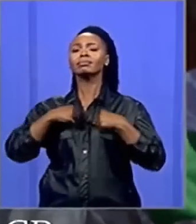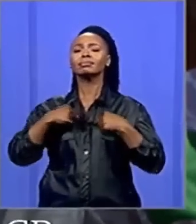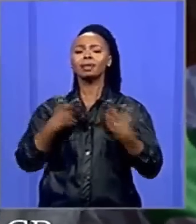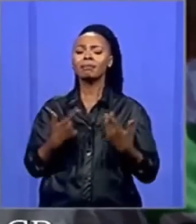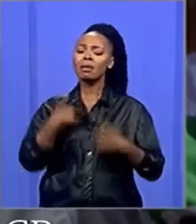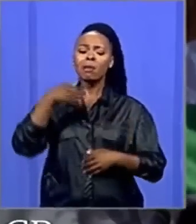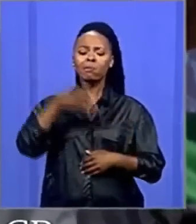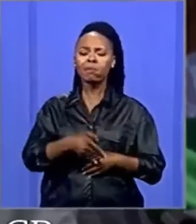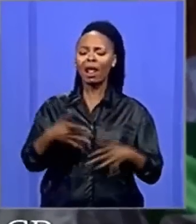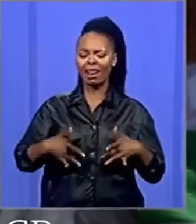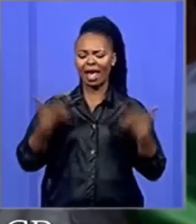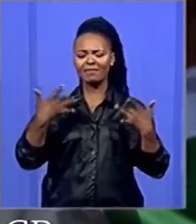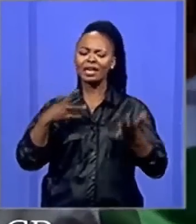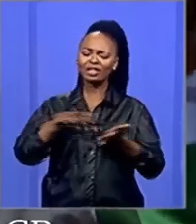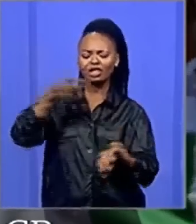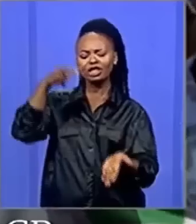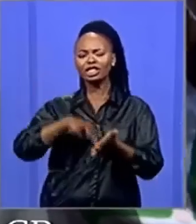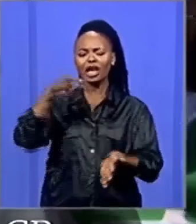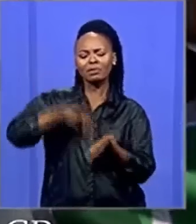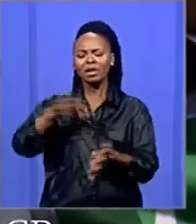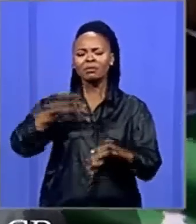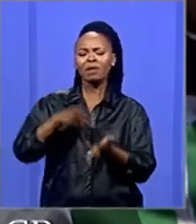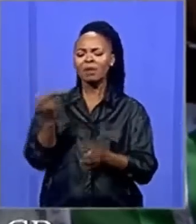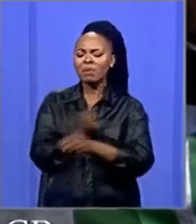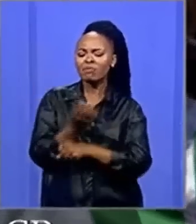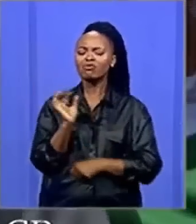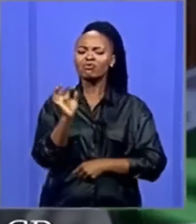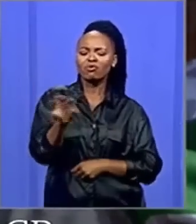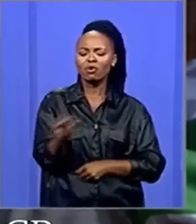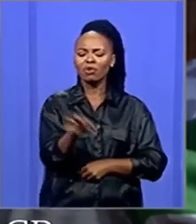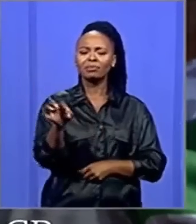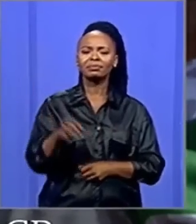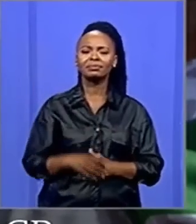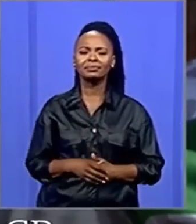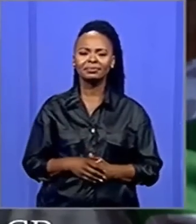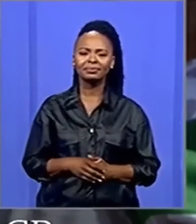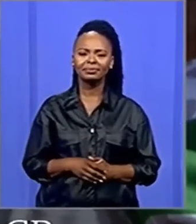kicking, still jumping like a tennis ball. Very confident.